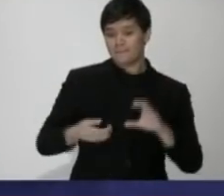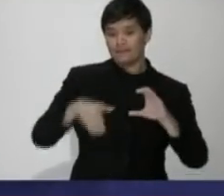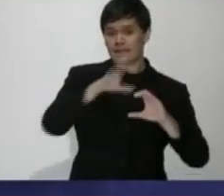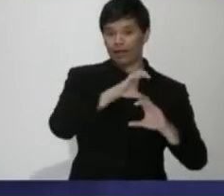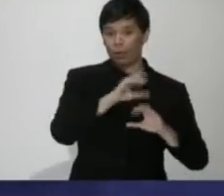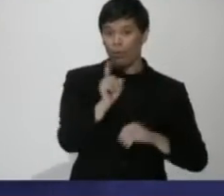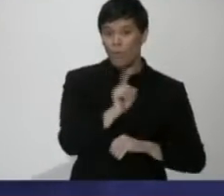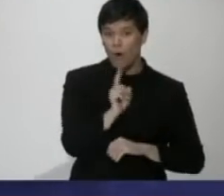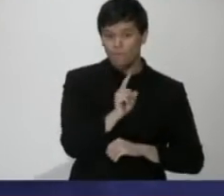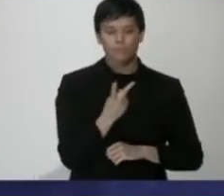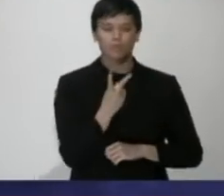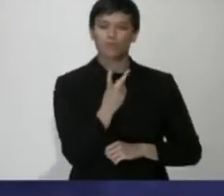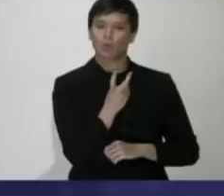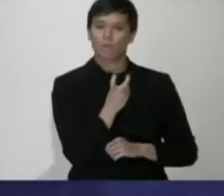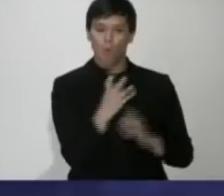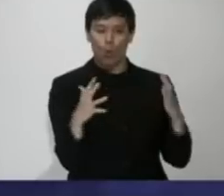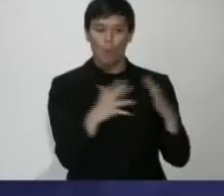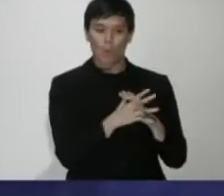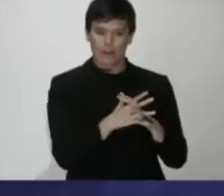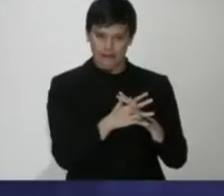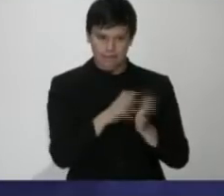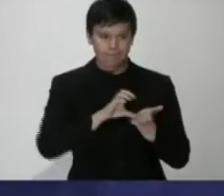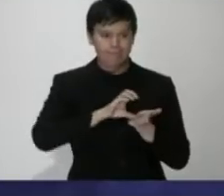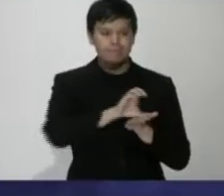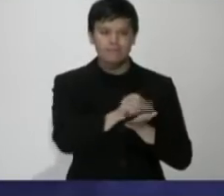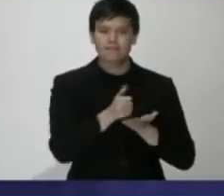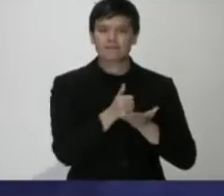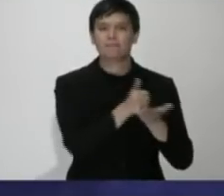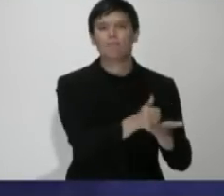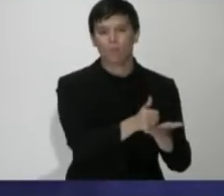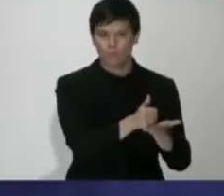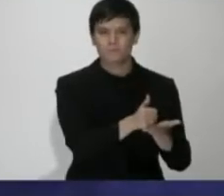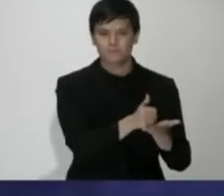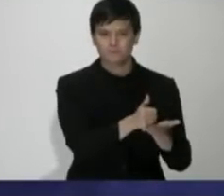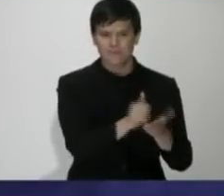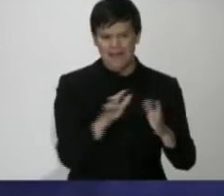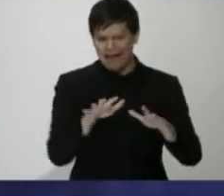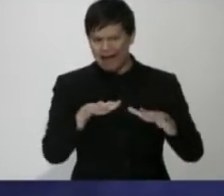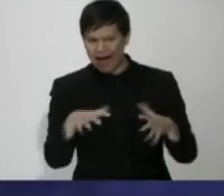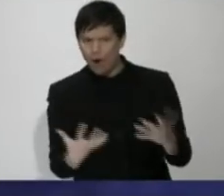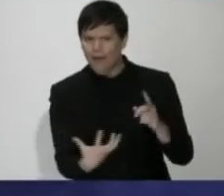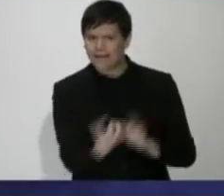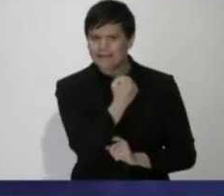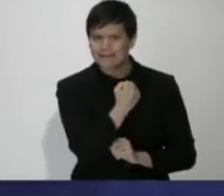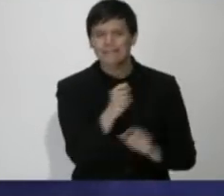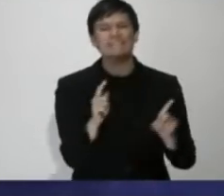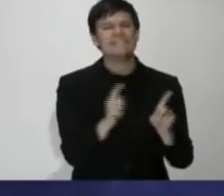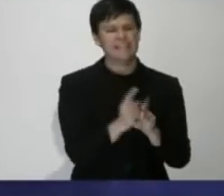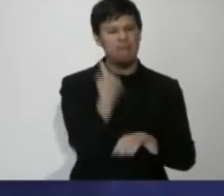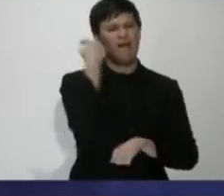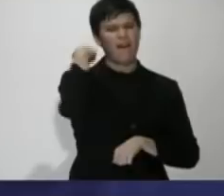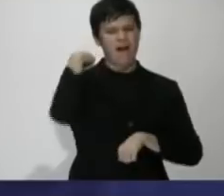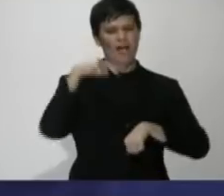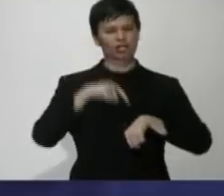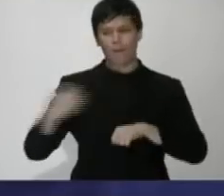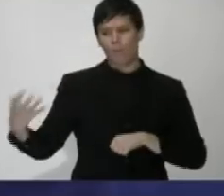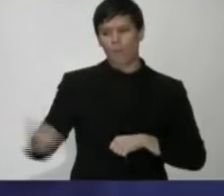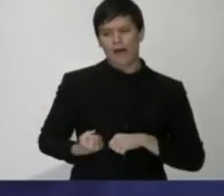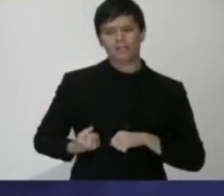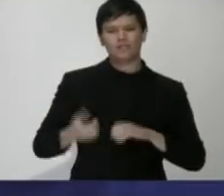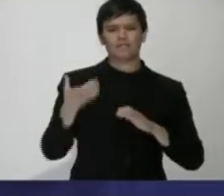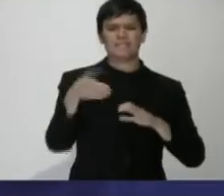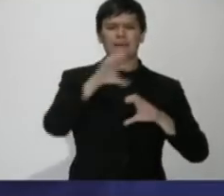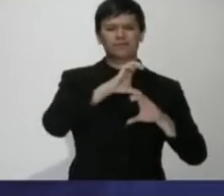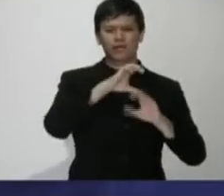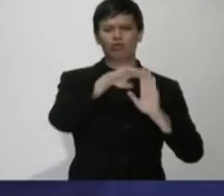extension and has much the same criteria as the existing wage subsidy extension scheme. To qualify for the new subsidy,